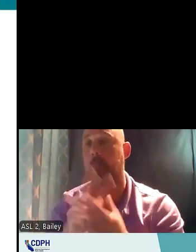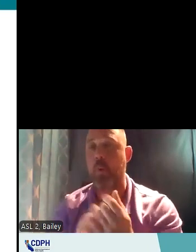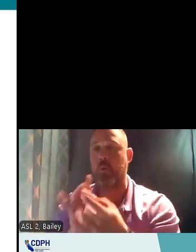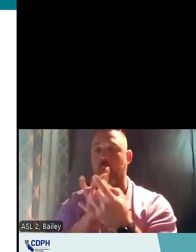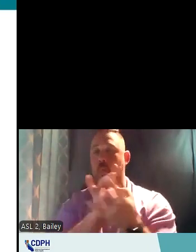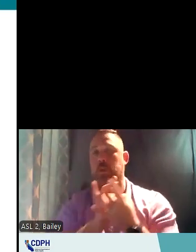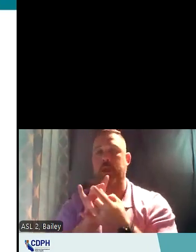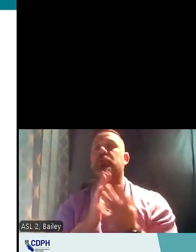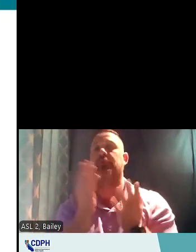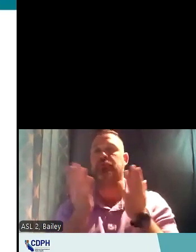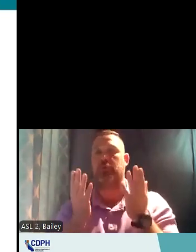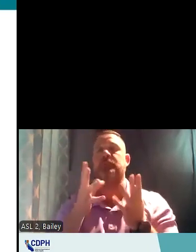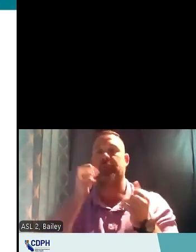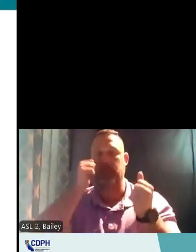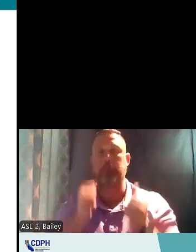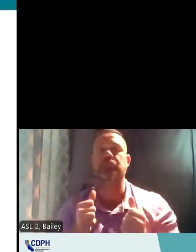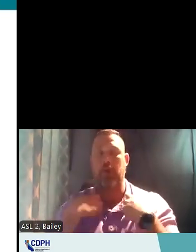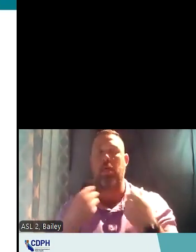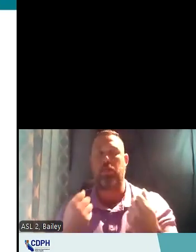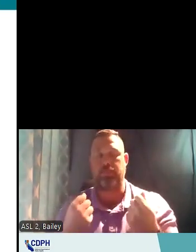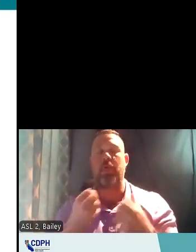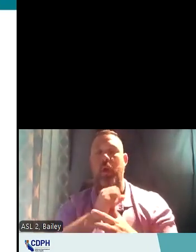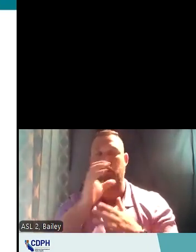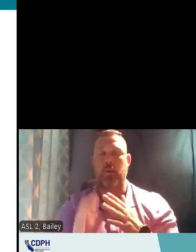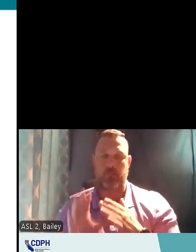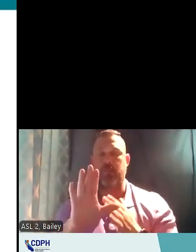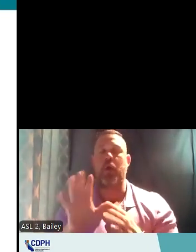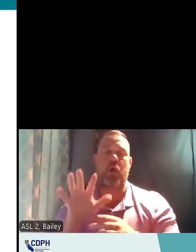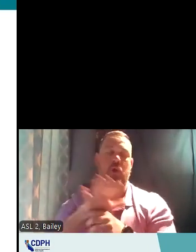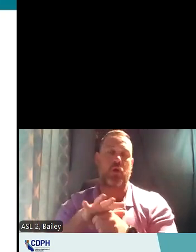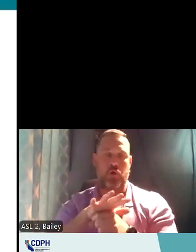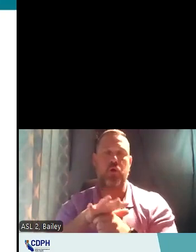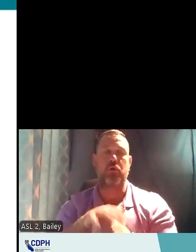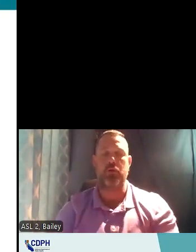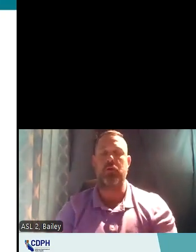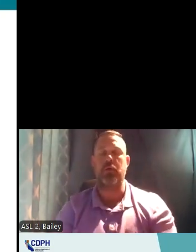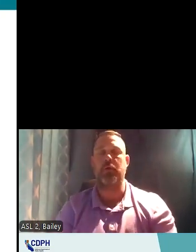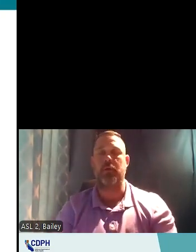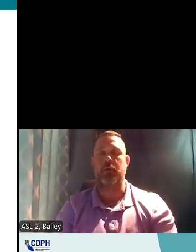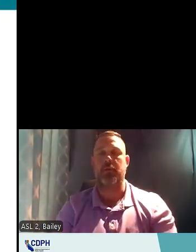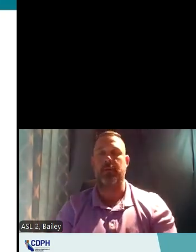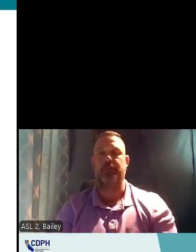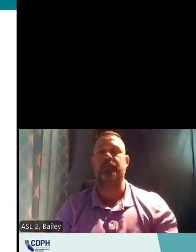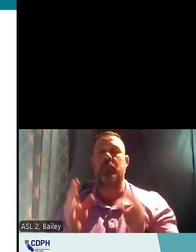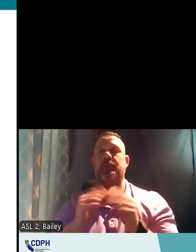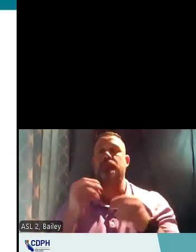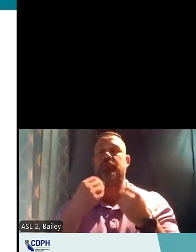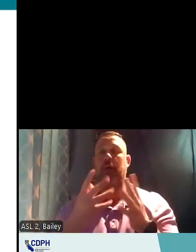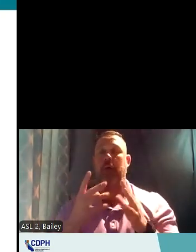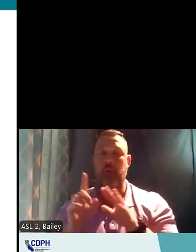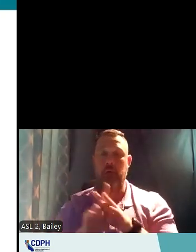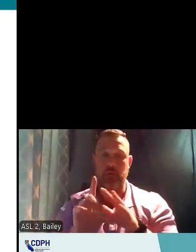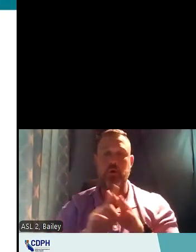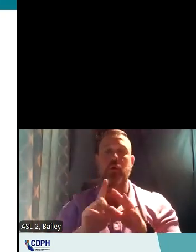of services and dementia health outcomes within their local communities. The conference also provided attendees with